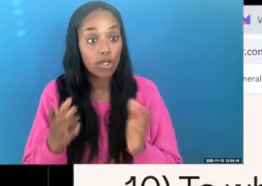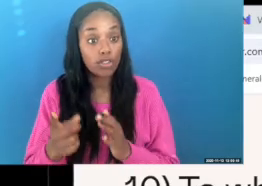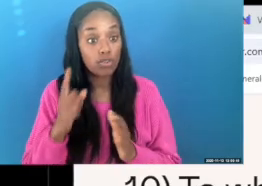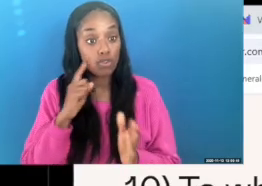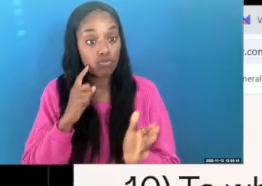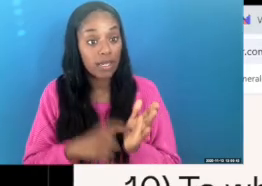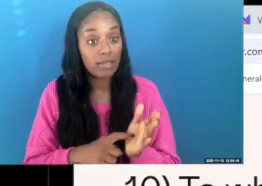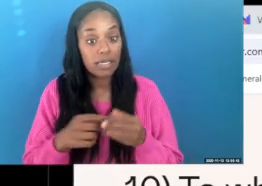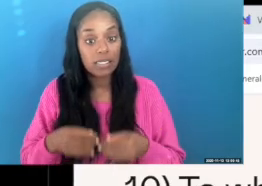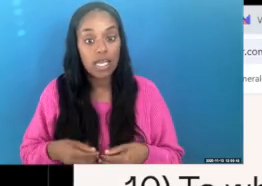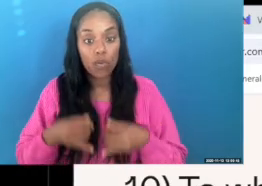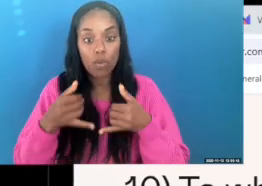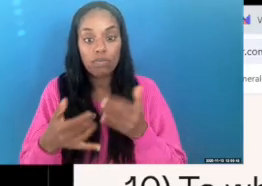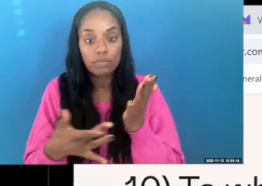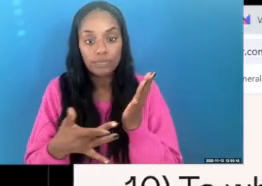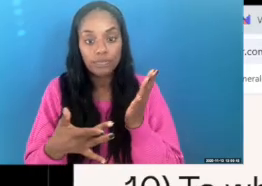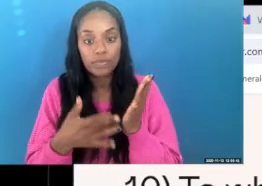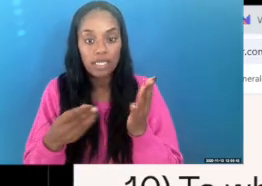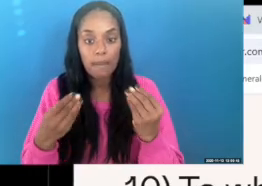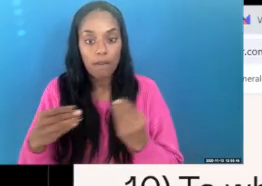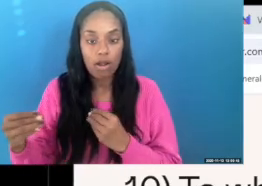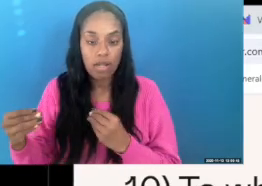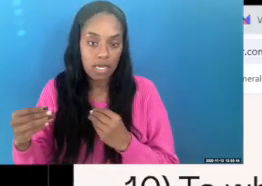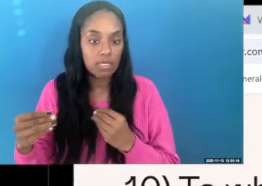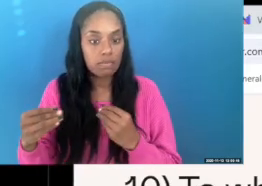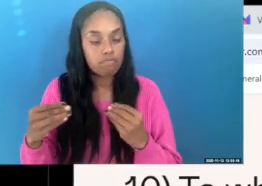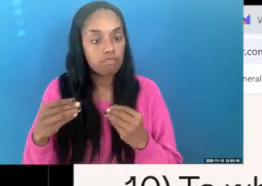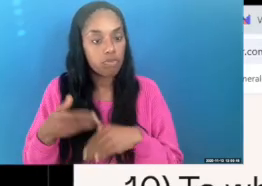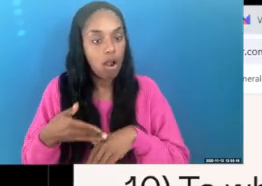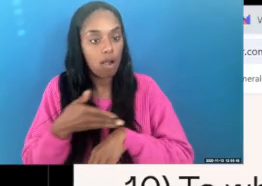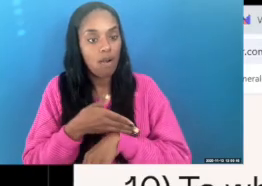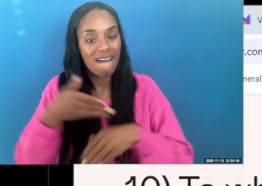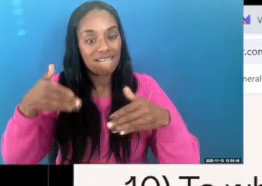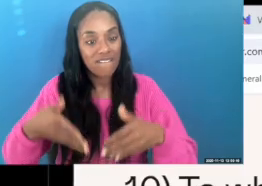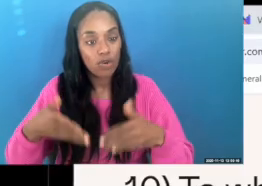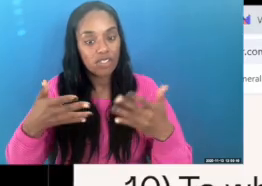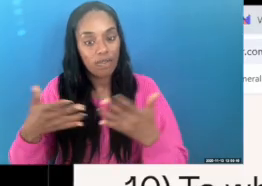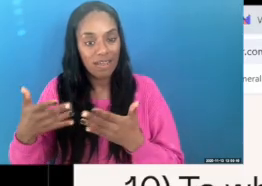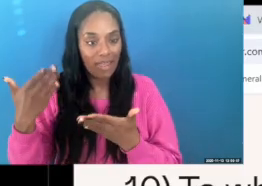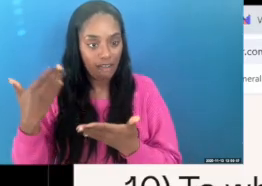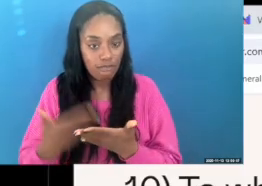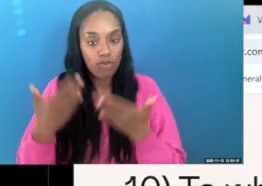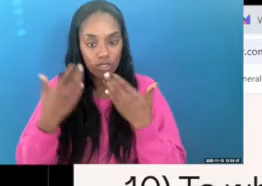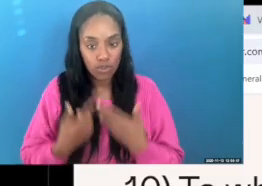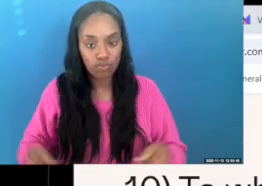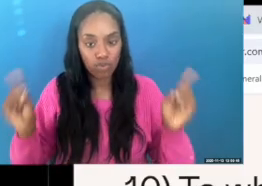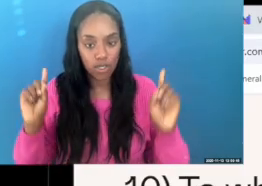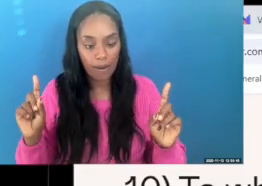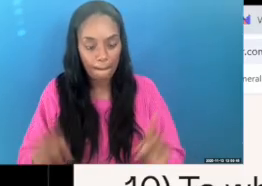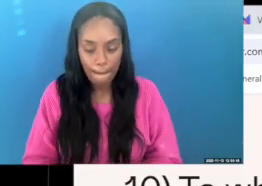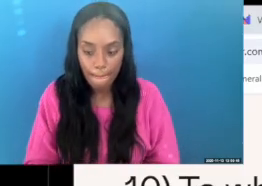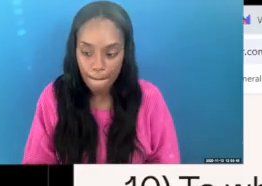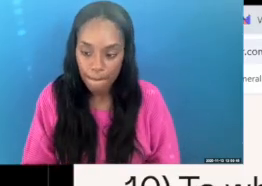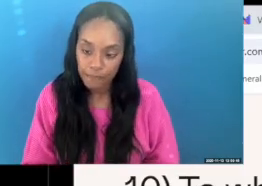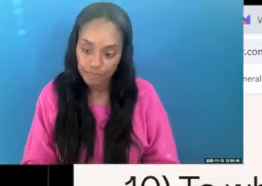times, and it seems like it's going to be forever. It's not. So I'll be quick with these comments. We would like to encourage you to recognize